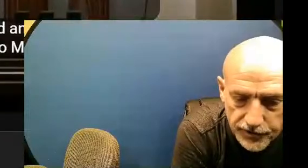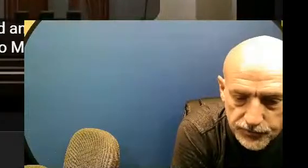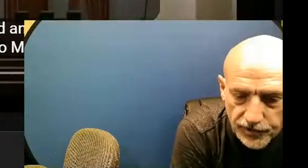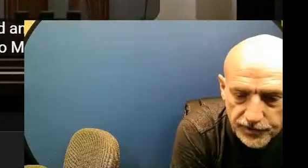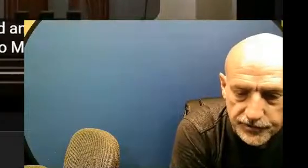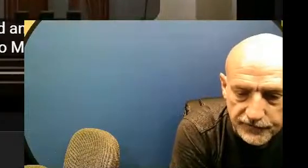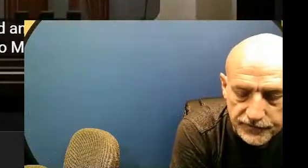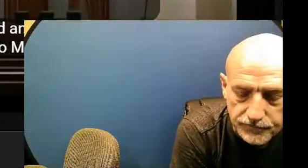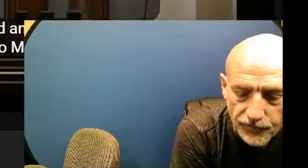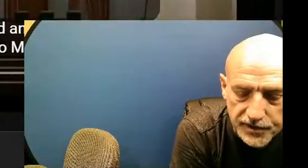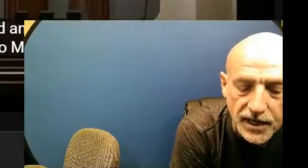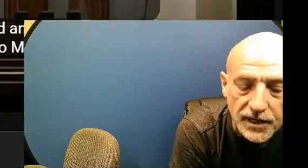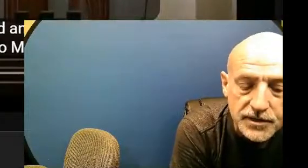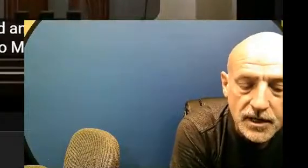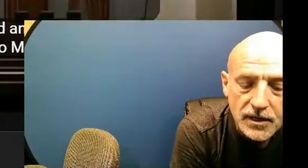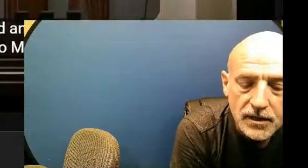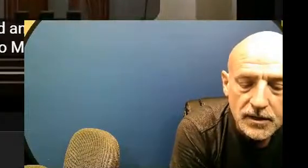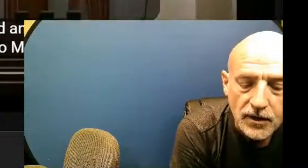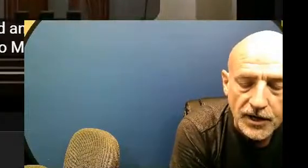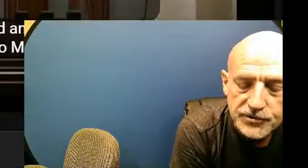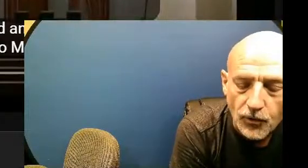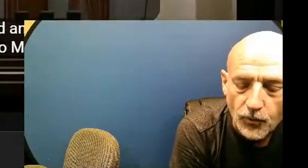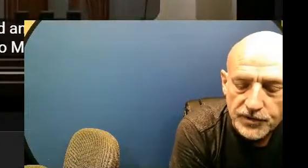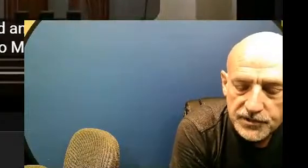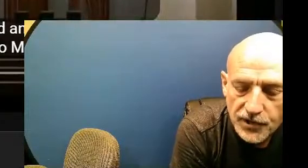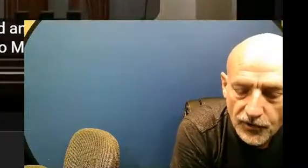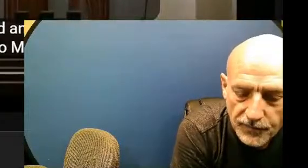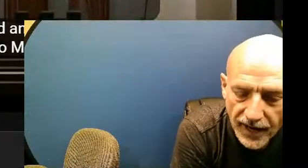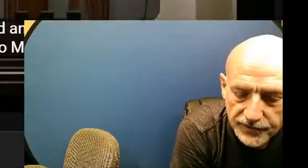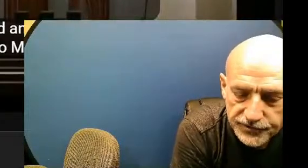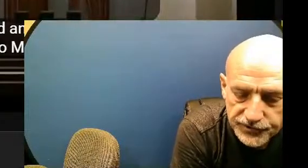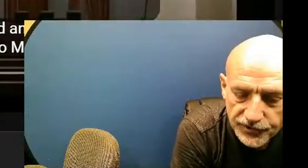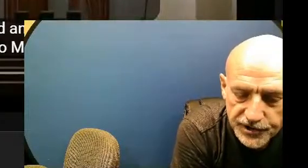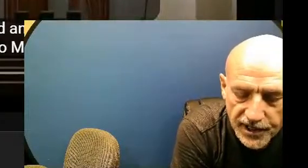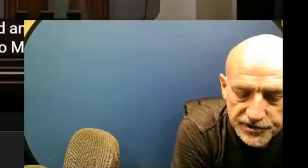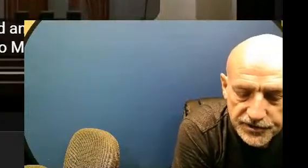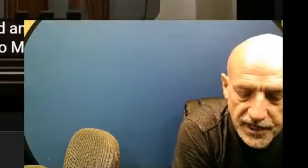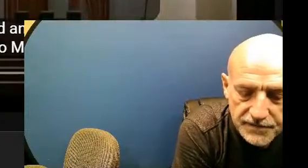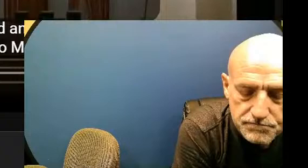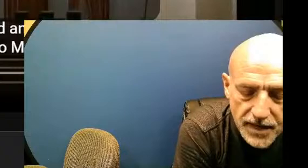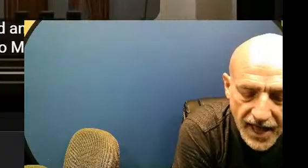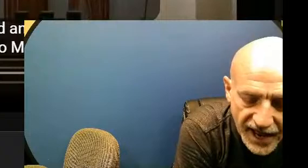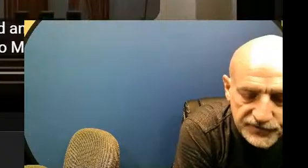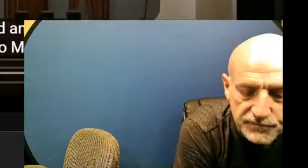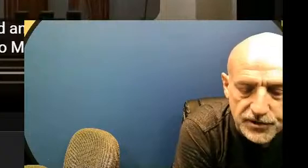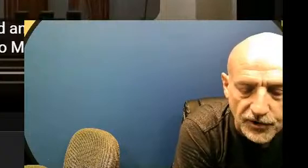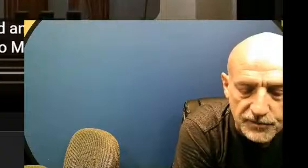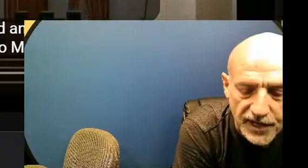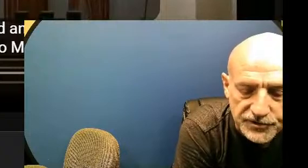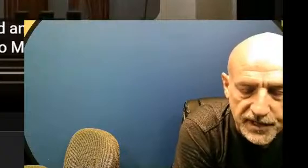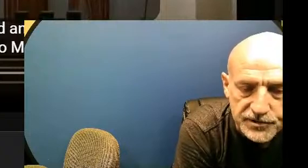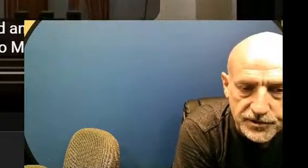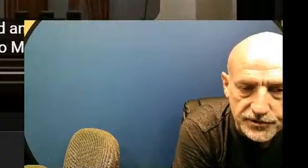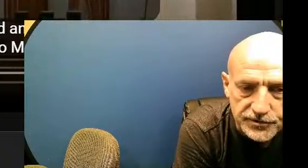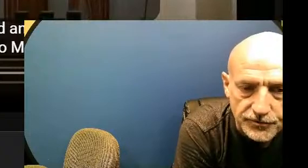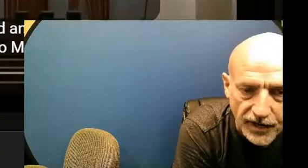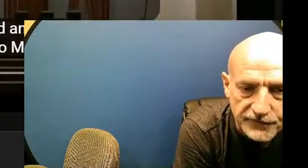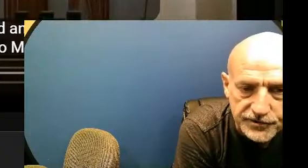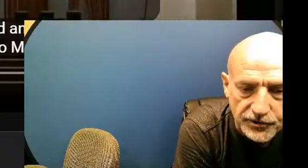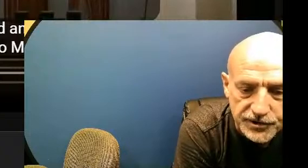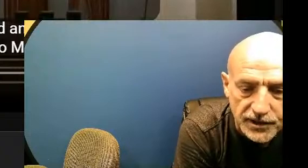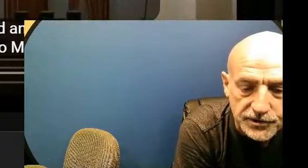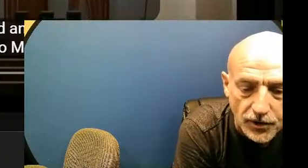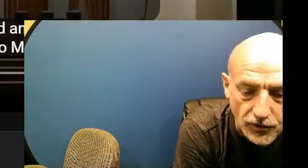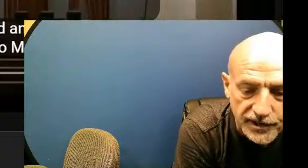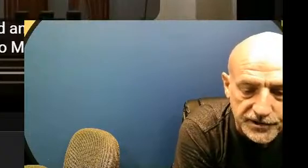current court is willing to even recognize. All right, so when they talk about association, they have to be talking about speech, because the right